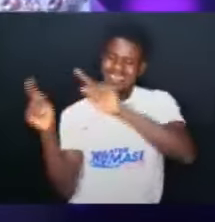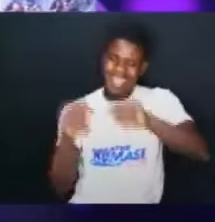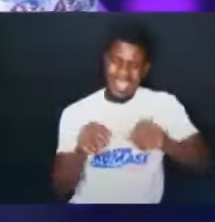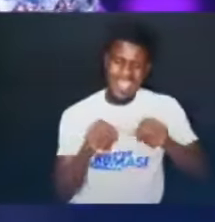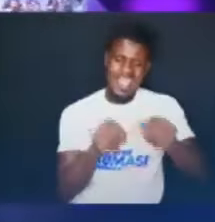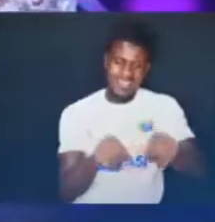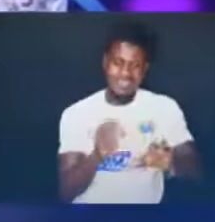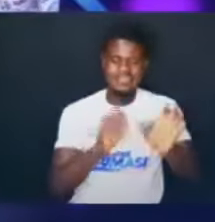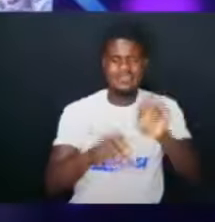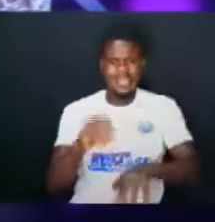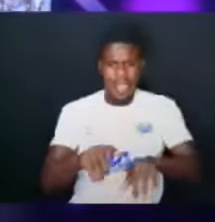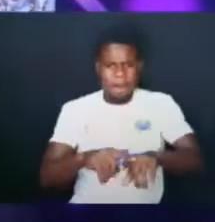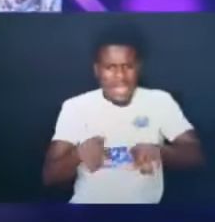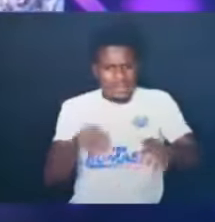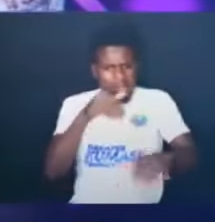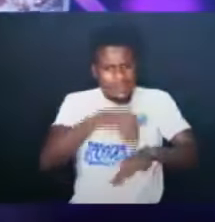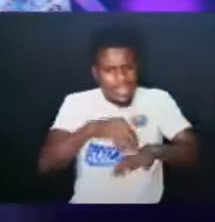the altar,